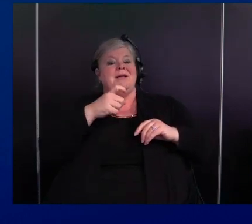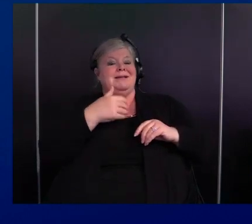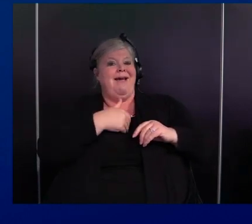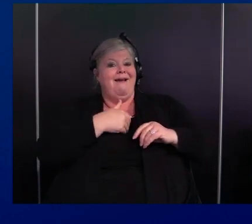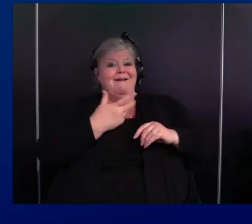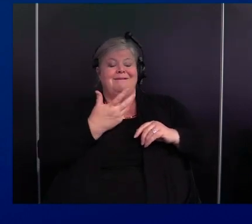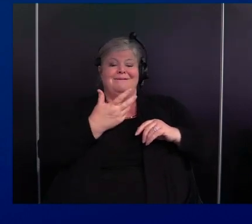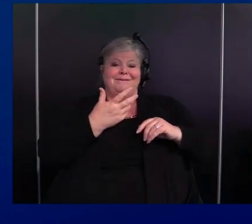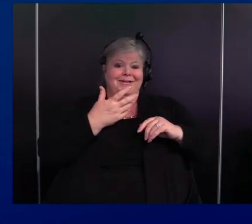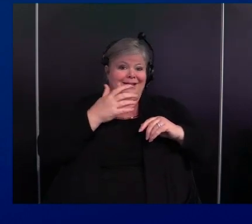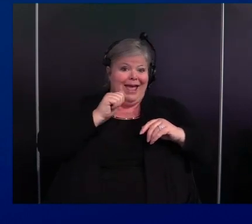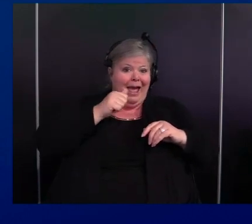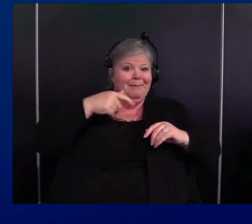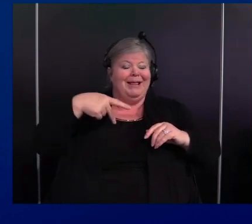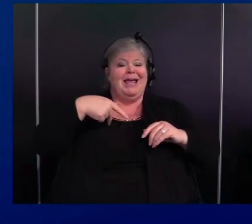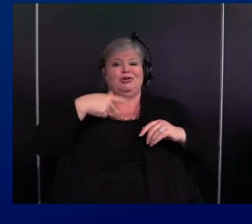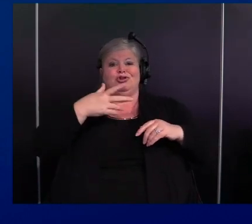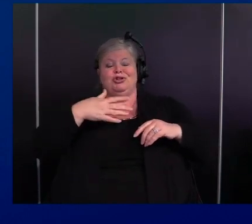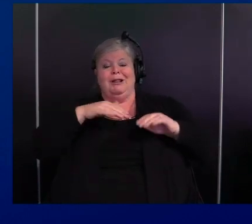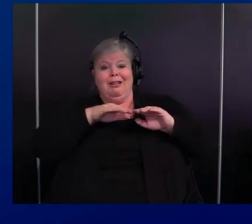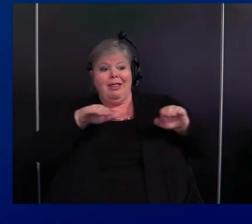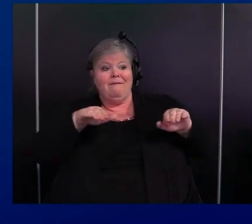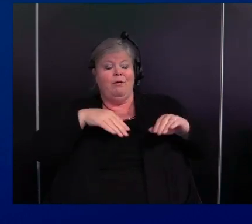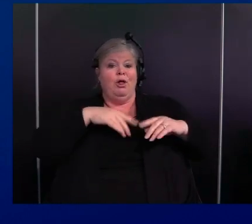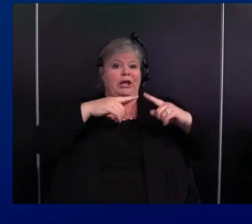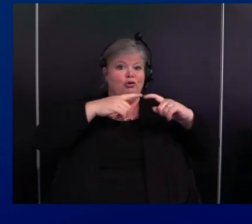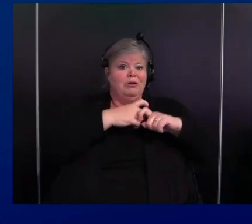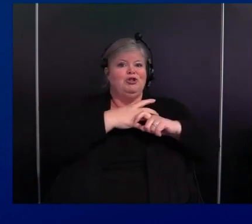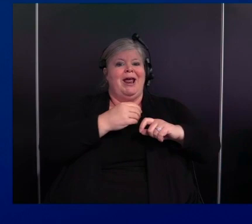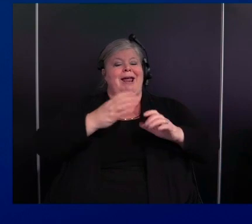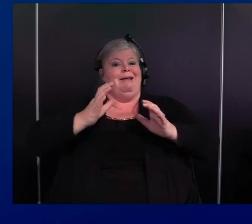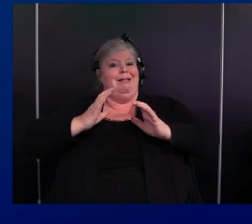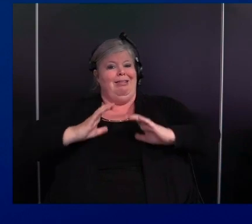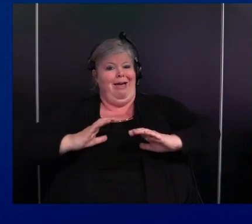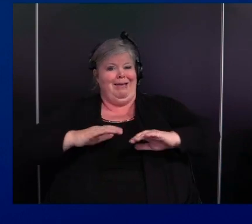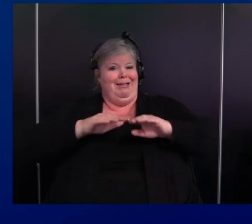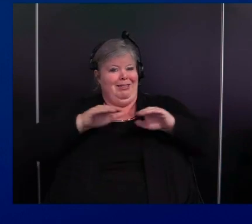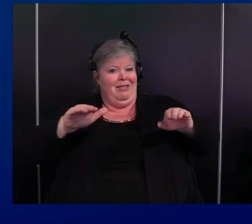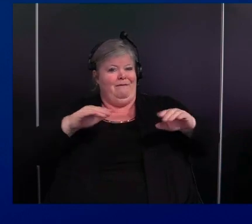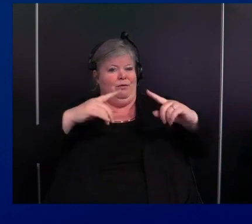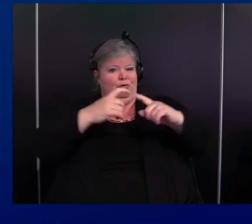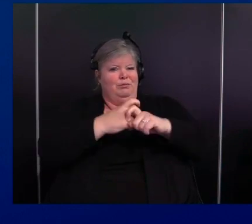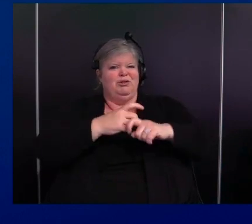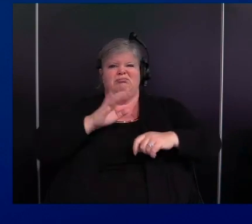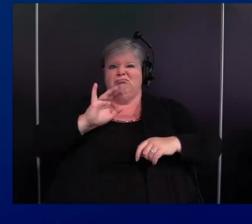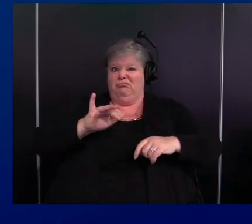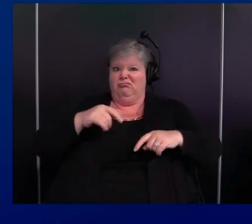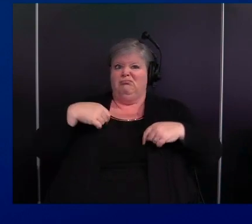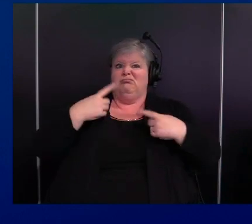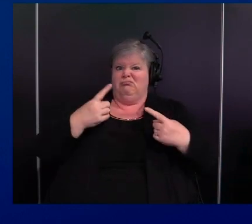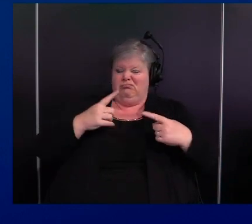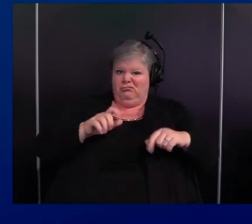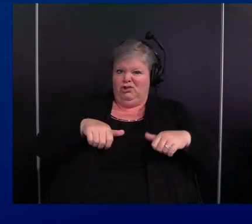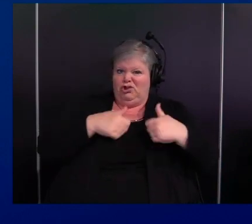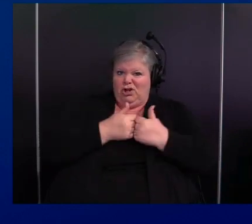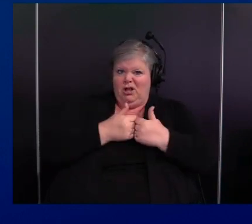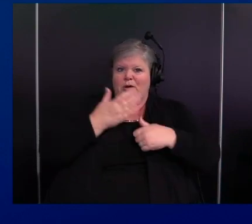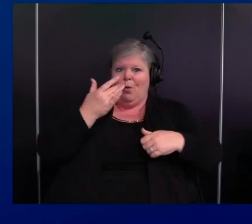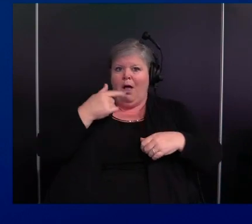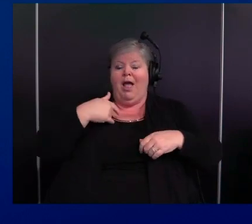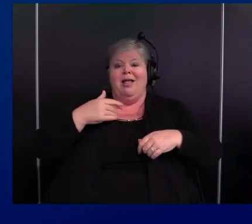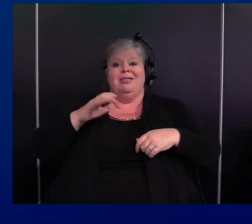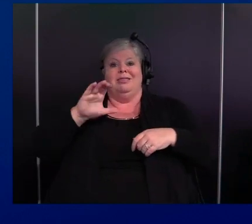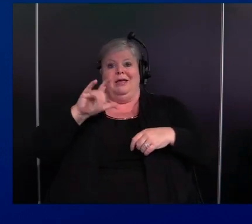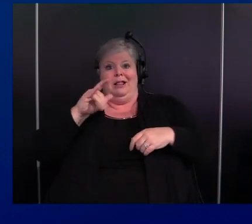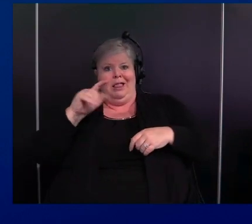application level encryption, some client encryption. And that's always been a challenging problem, because the client that you're using to write